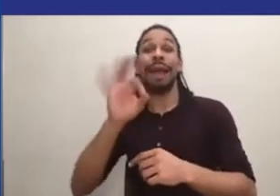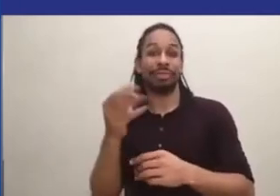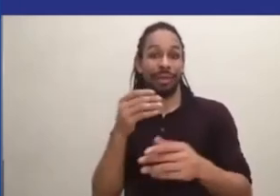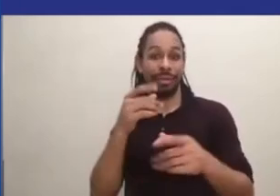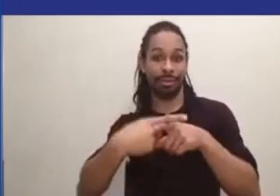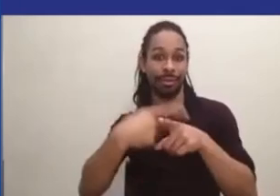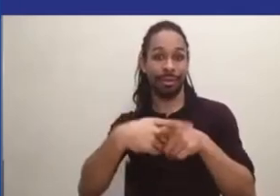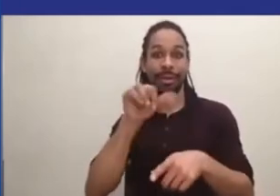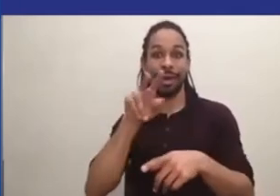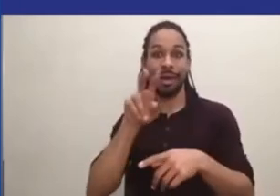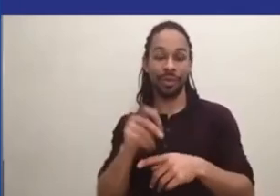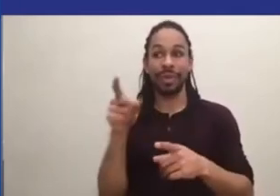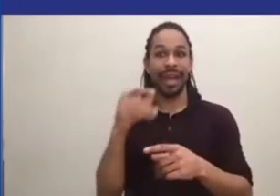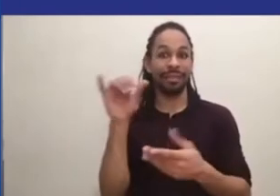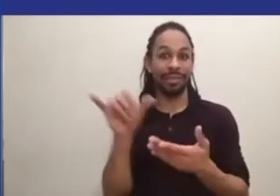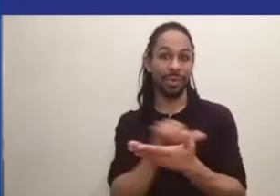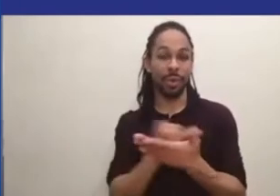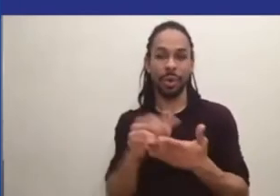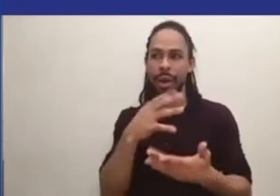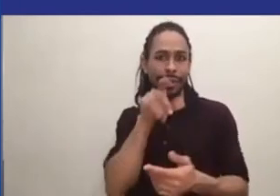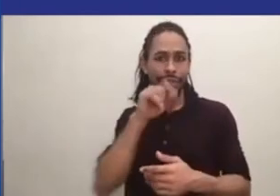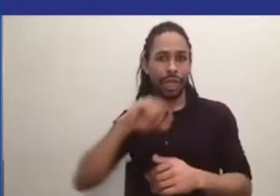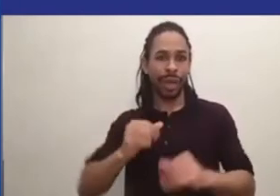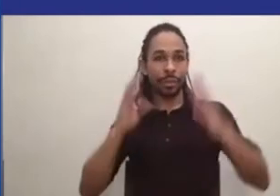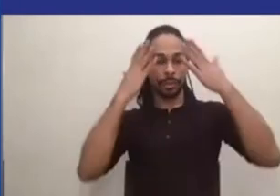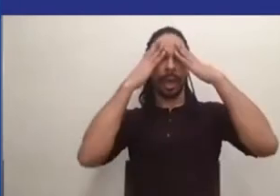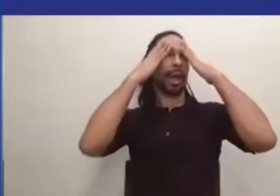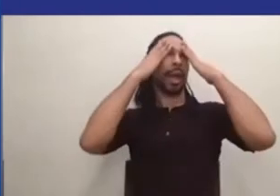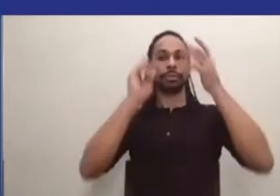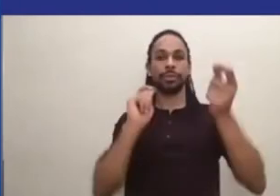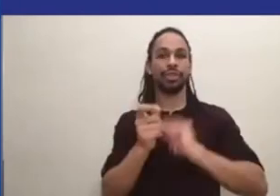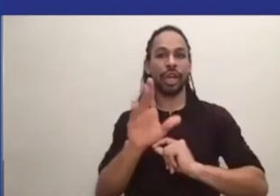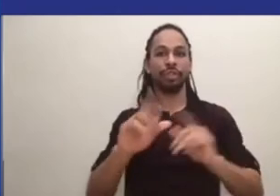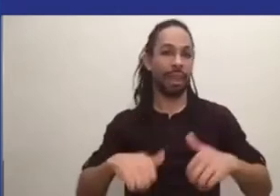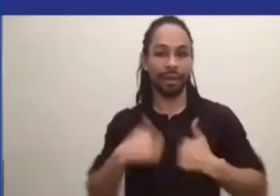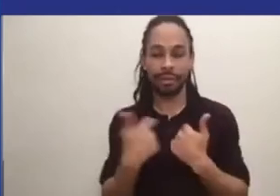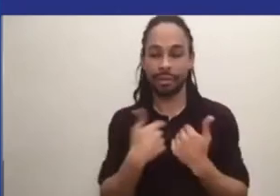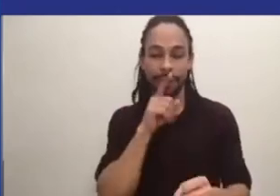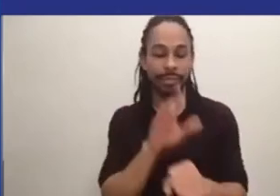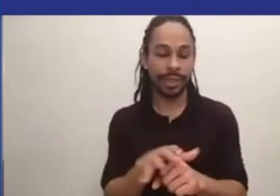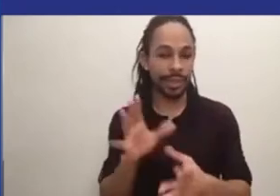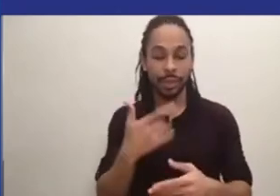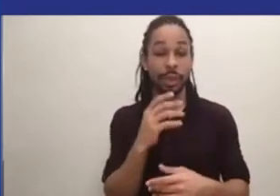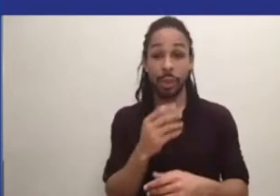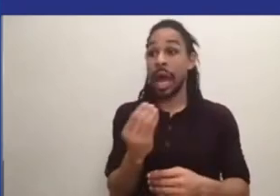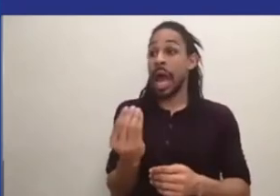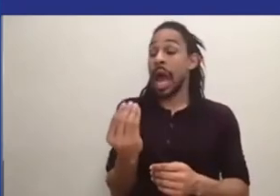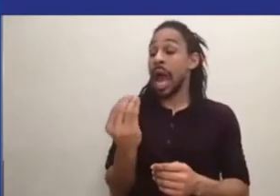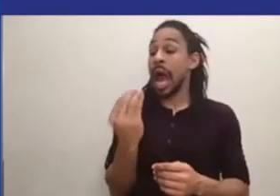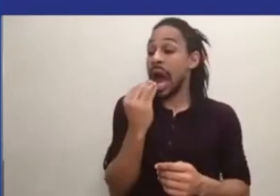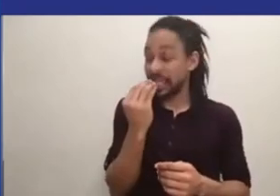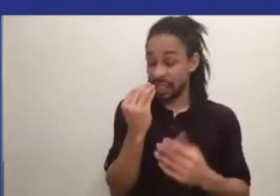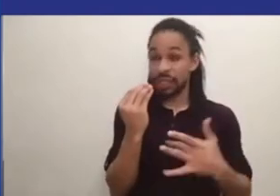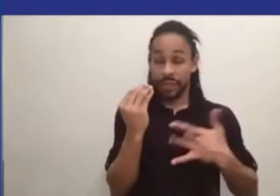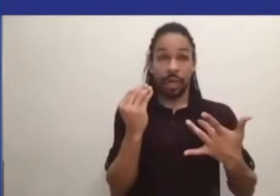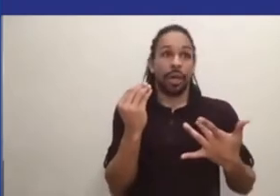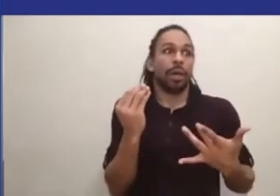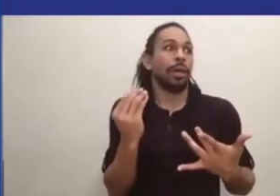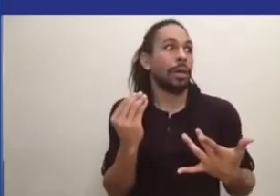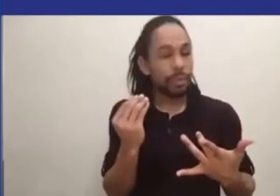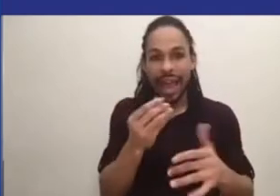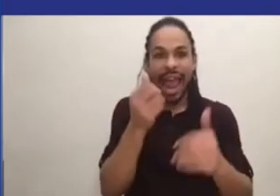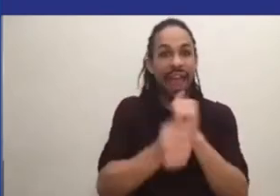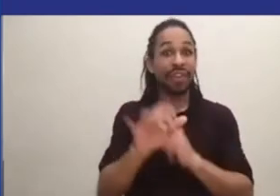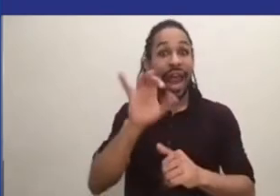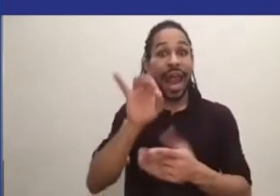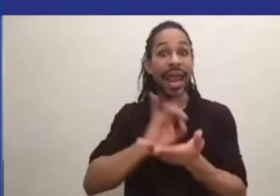that changed your life, okay? Change your life. And you take a bite into these chicken wings and all, every 8 count that you didn't